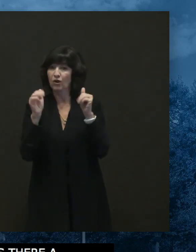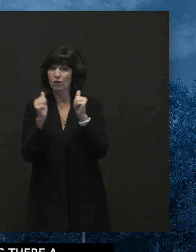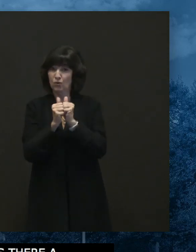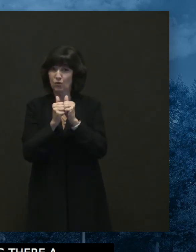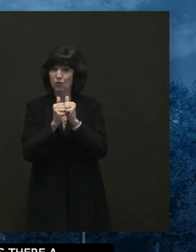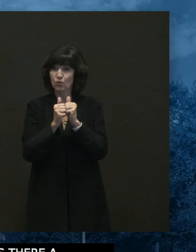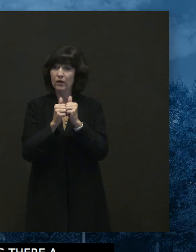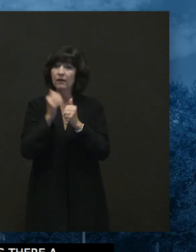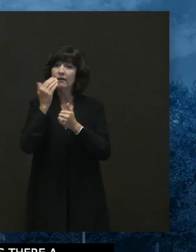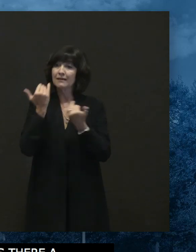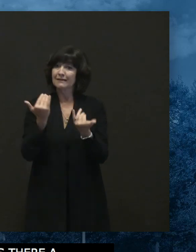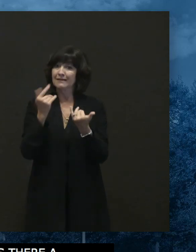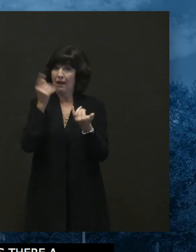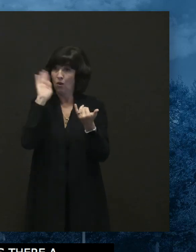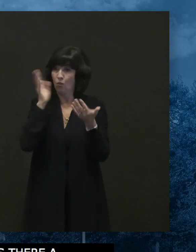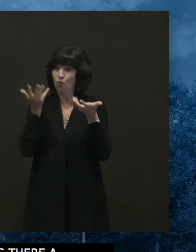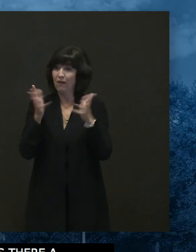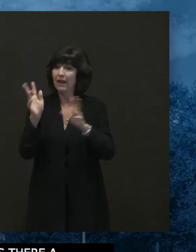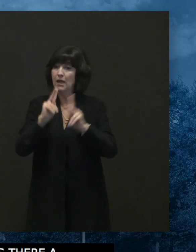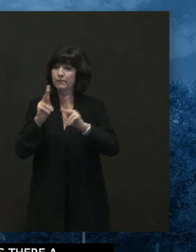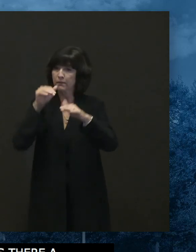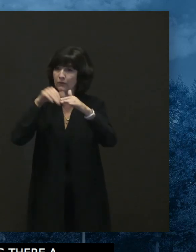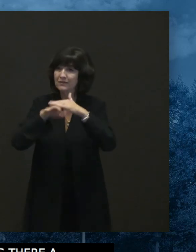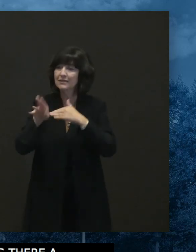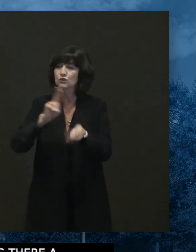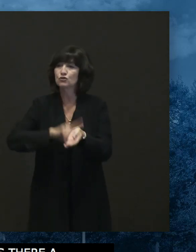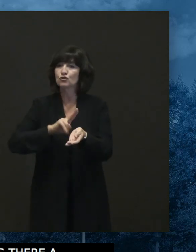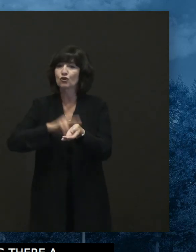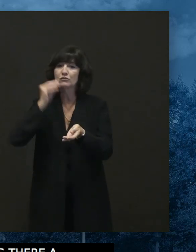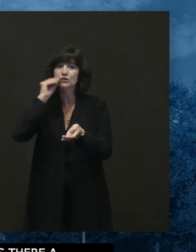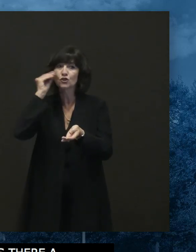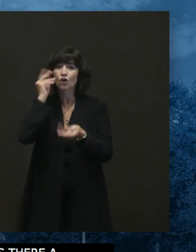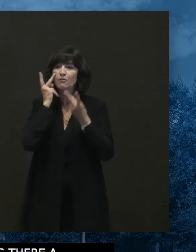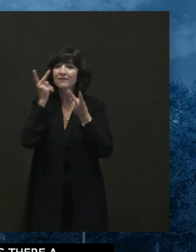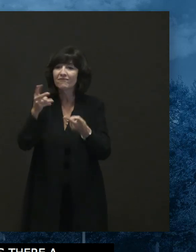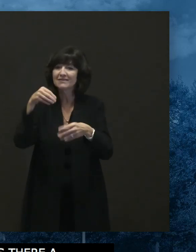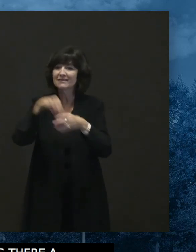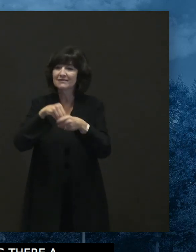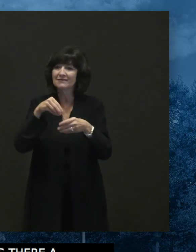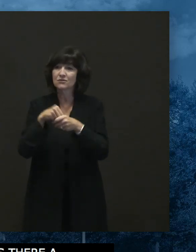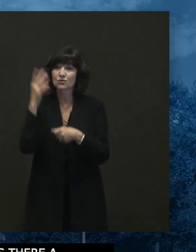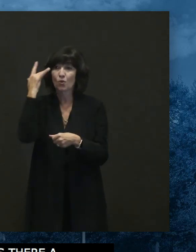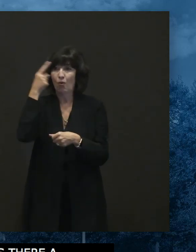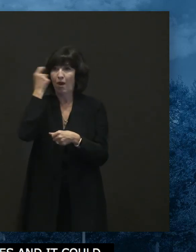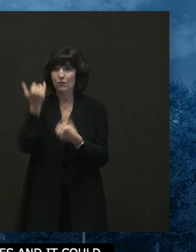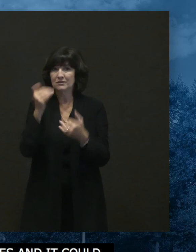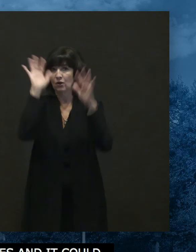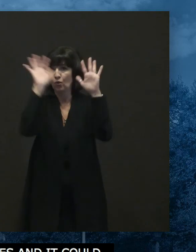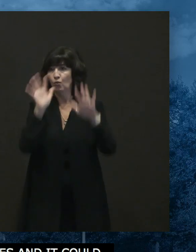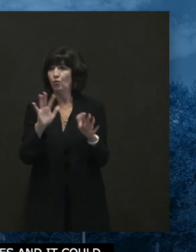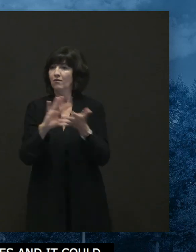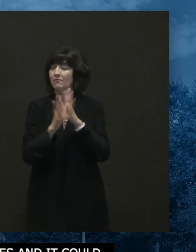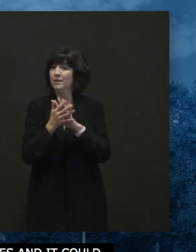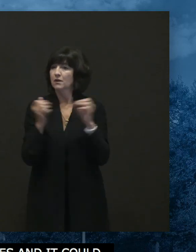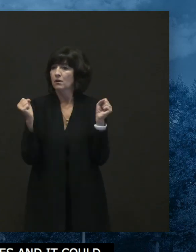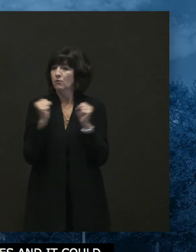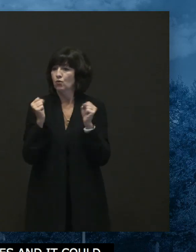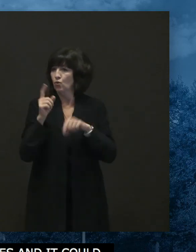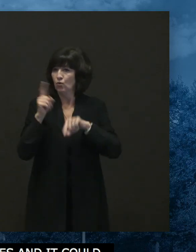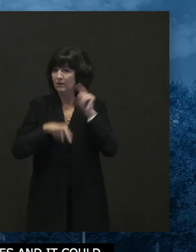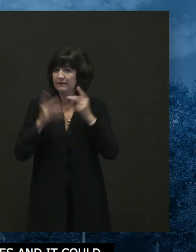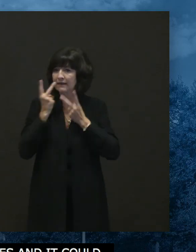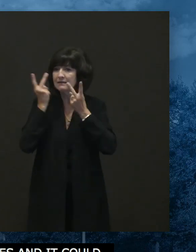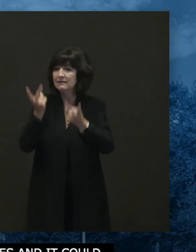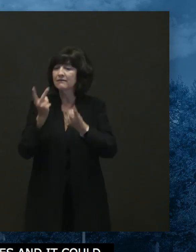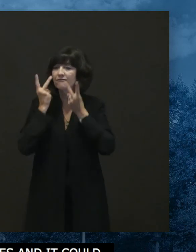to similar outbreaks elsewhere? What would prompt a decision to suspend indoor visitations, even at facilities with approved plans?